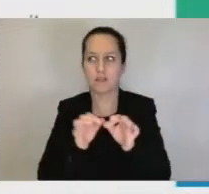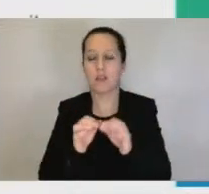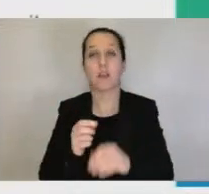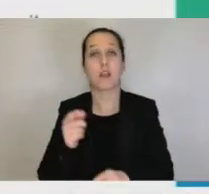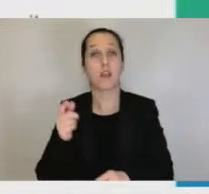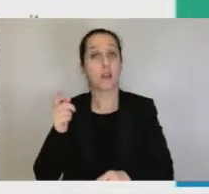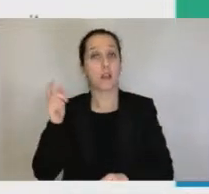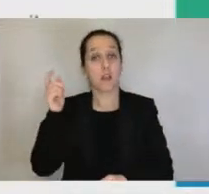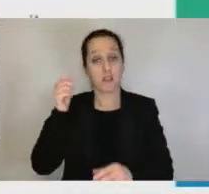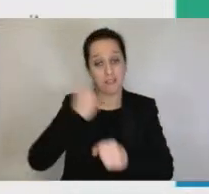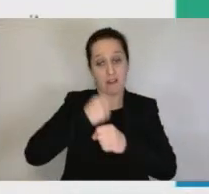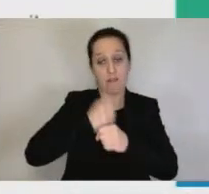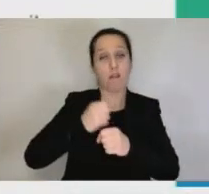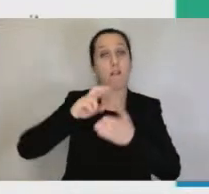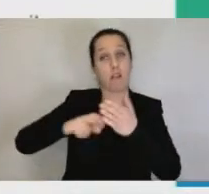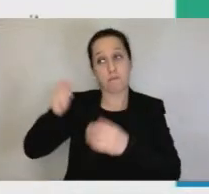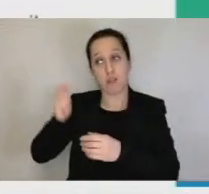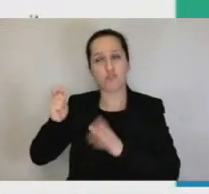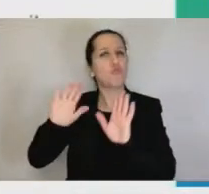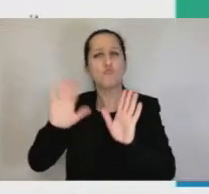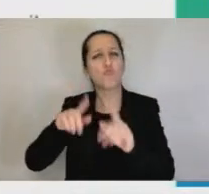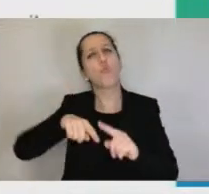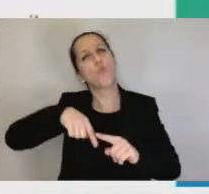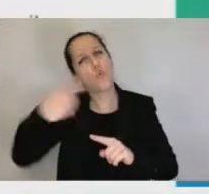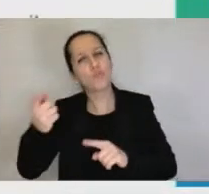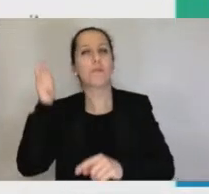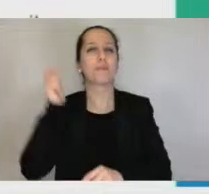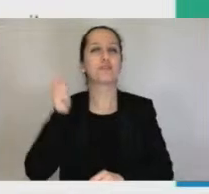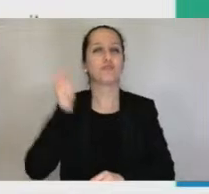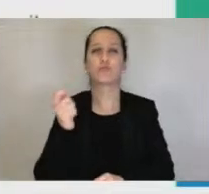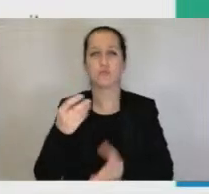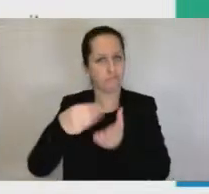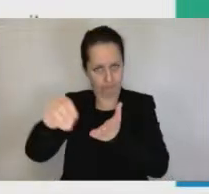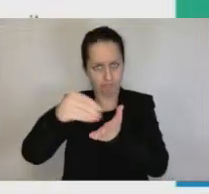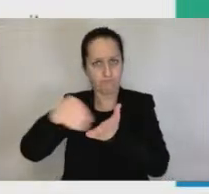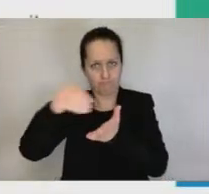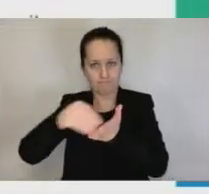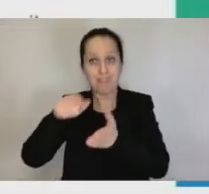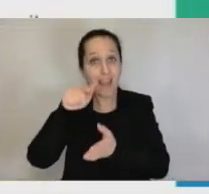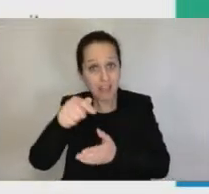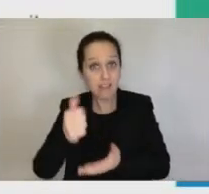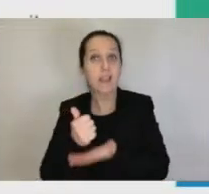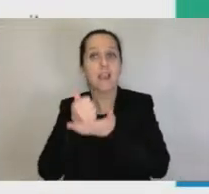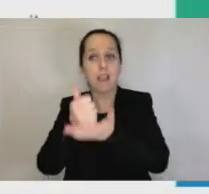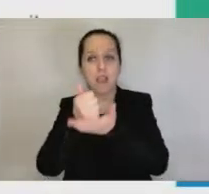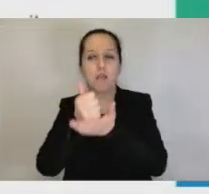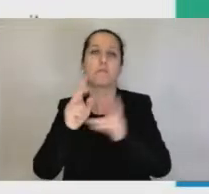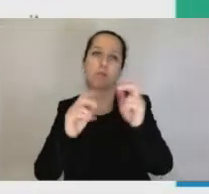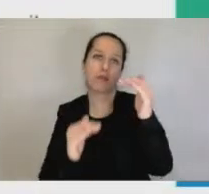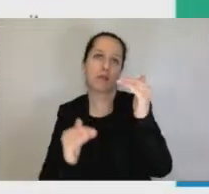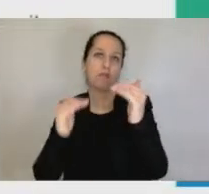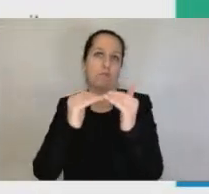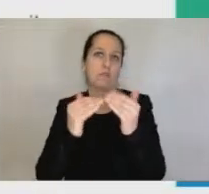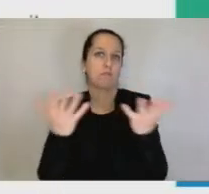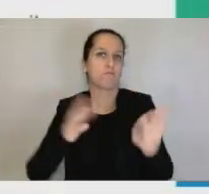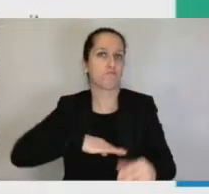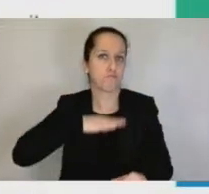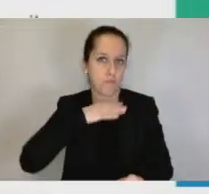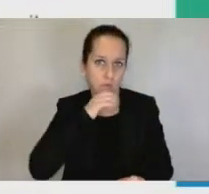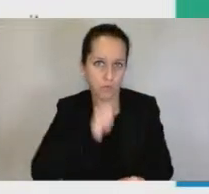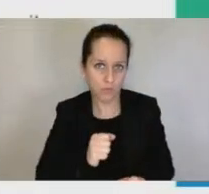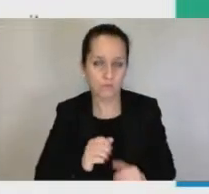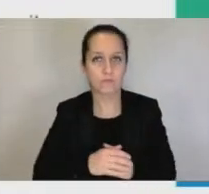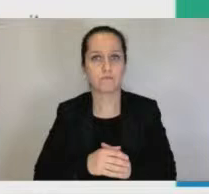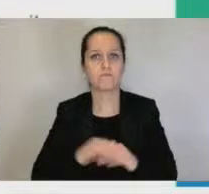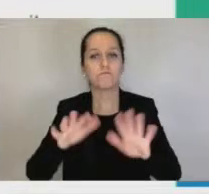the non-contributory systems may be used to reduce income inequality amongst older